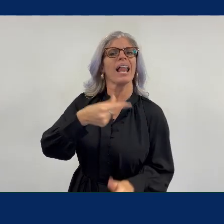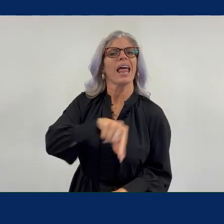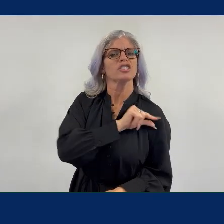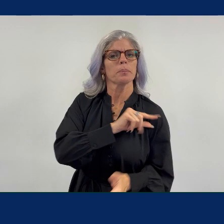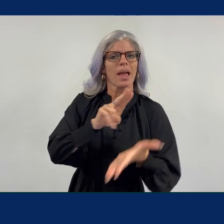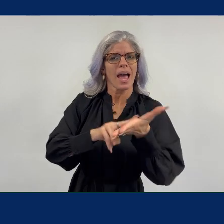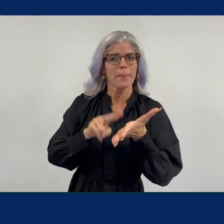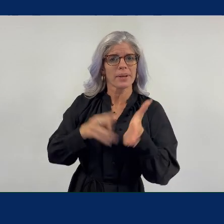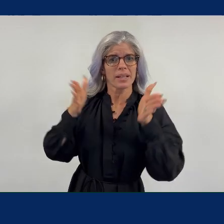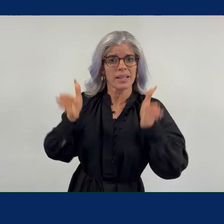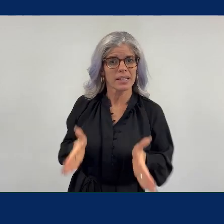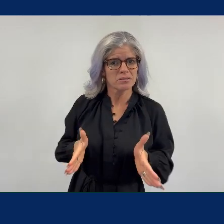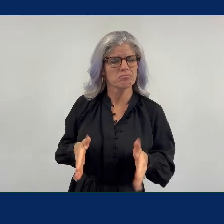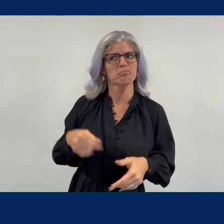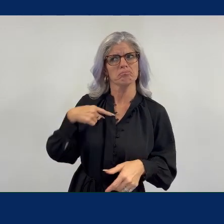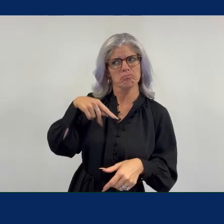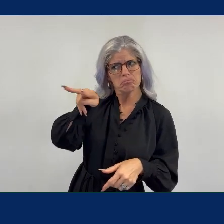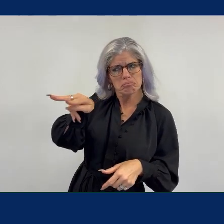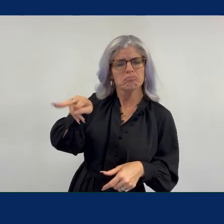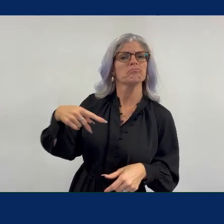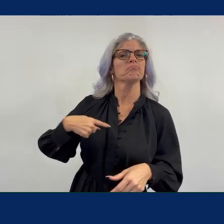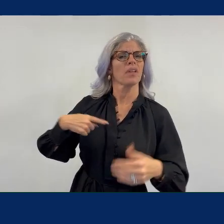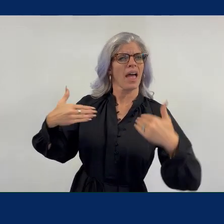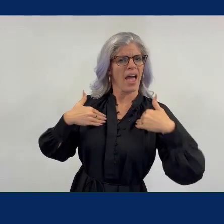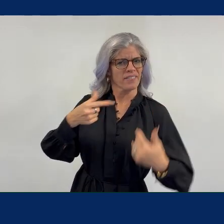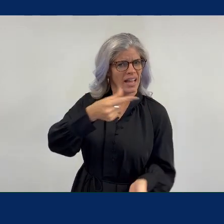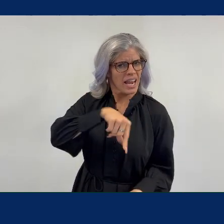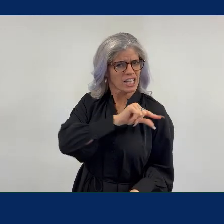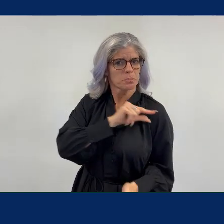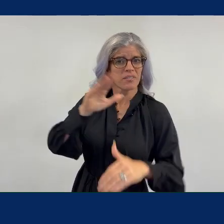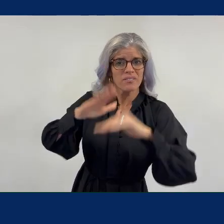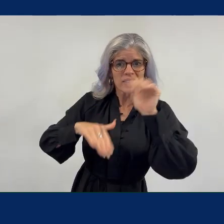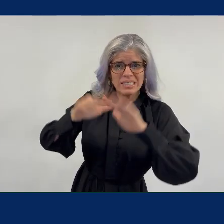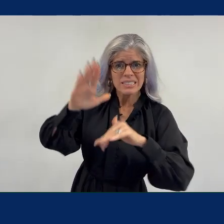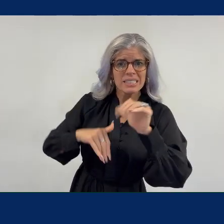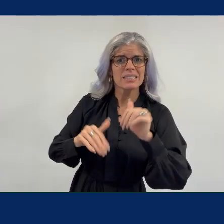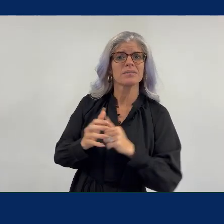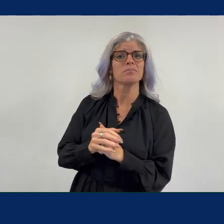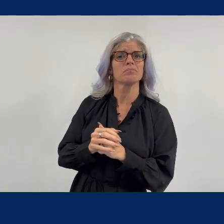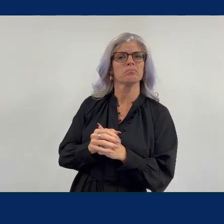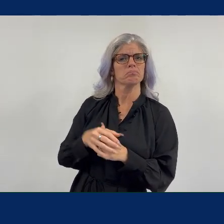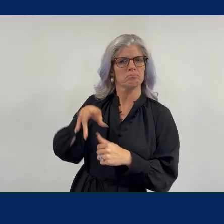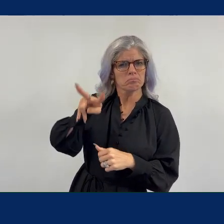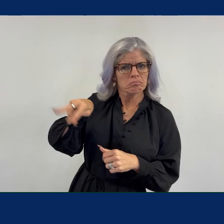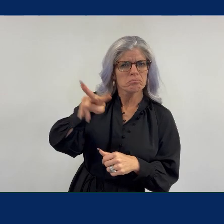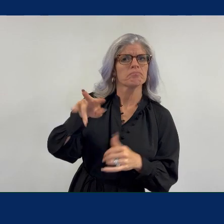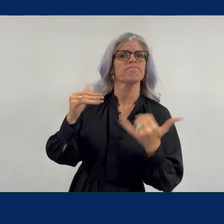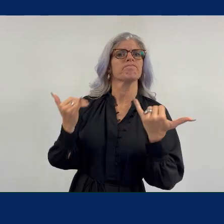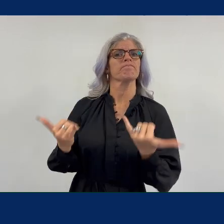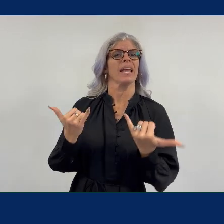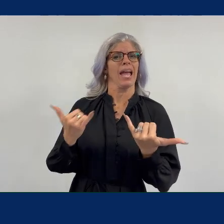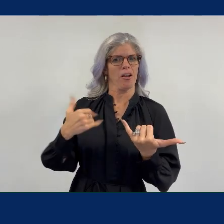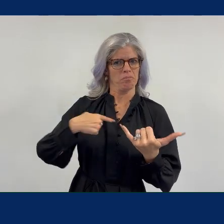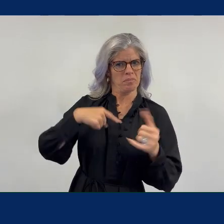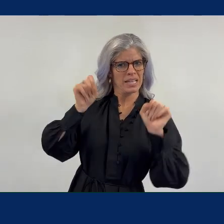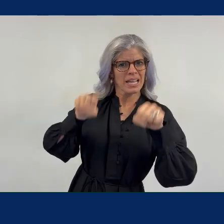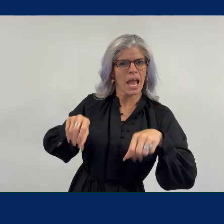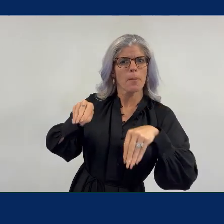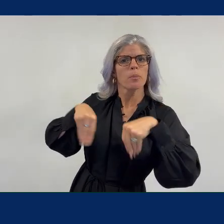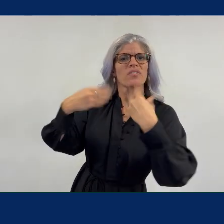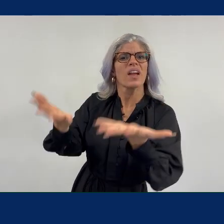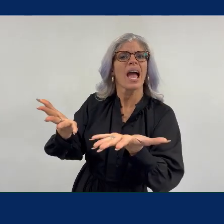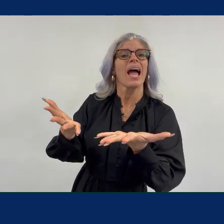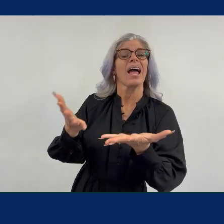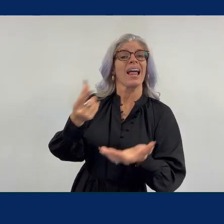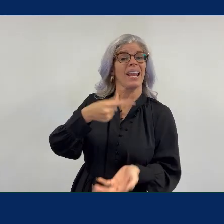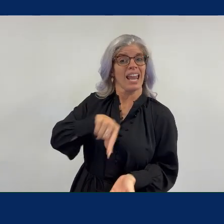have performed eligible work, and have incurred eligible cost. If so, you are ready to submit your request for public assistance. Let's go over